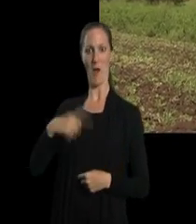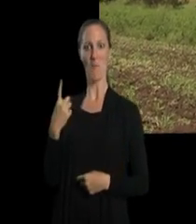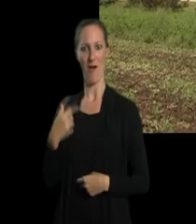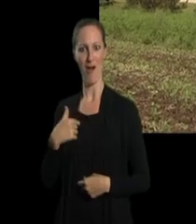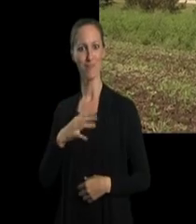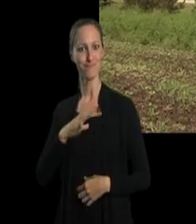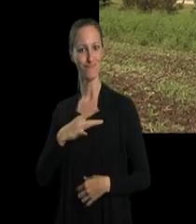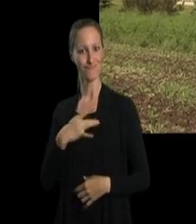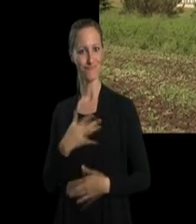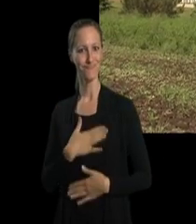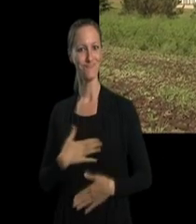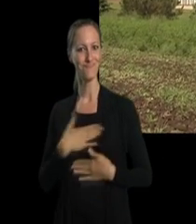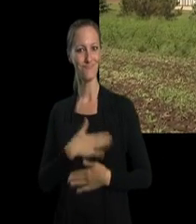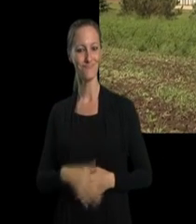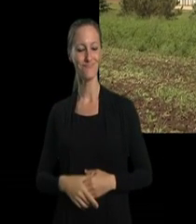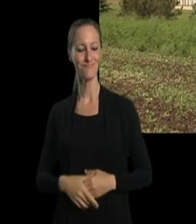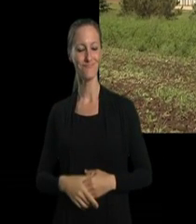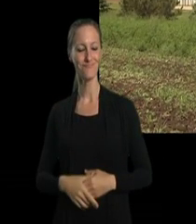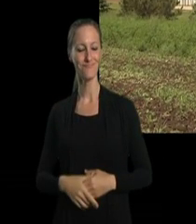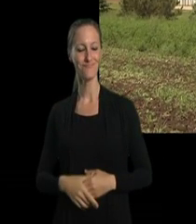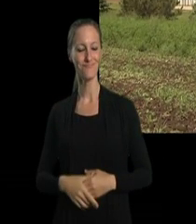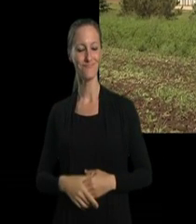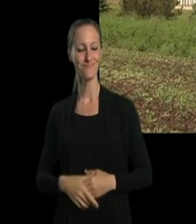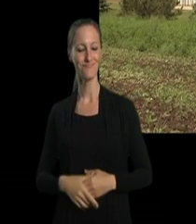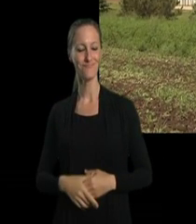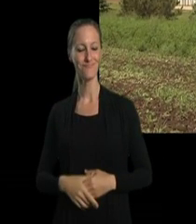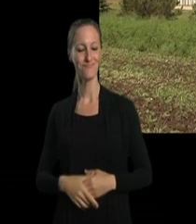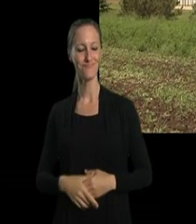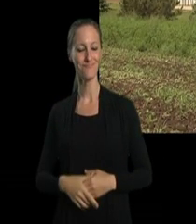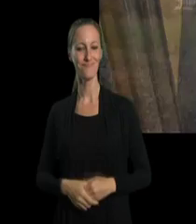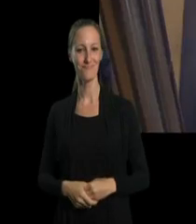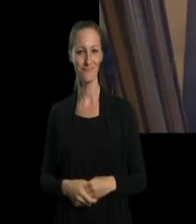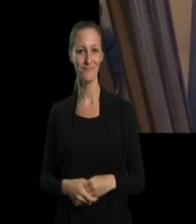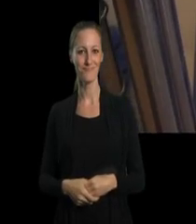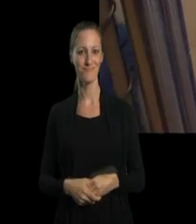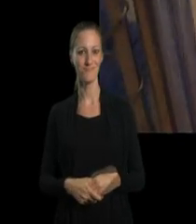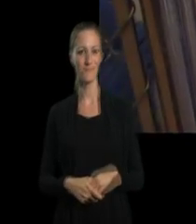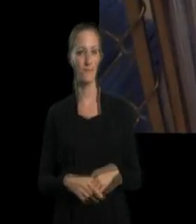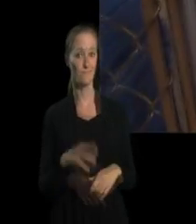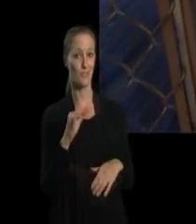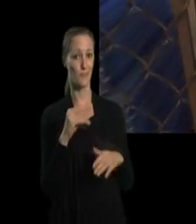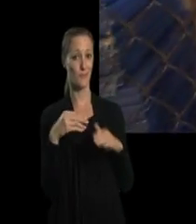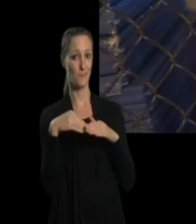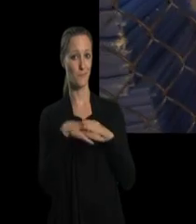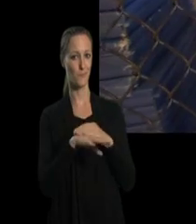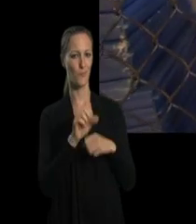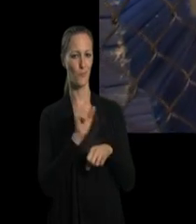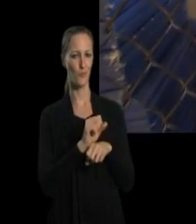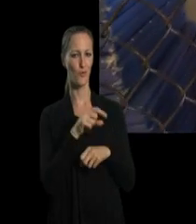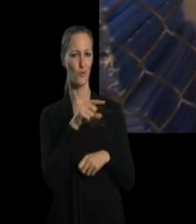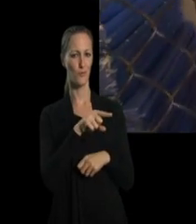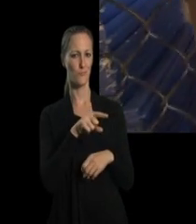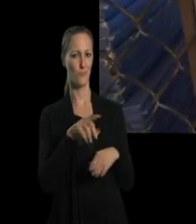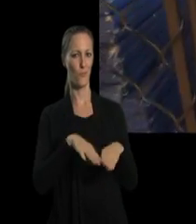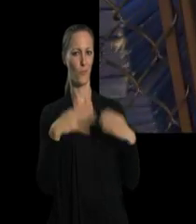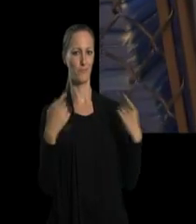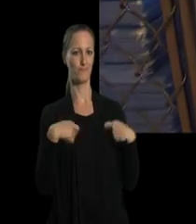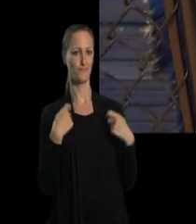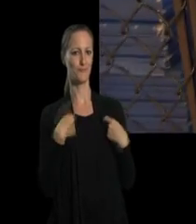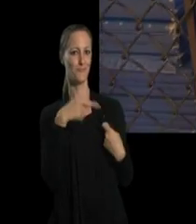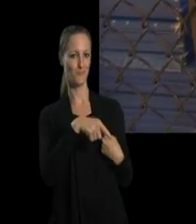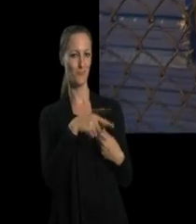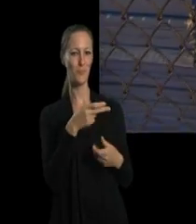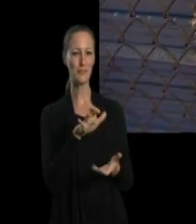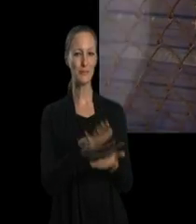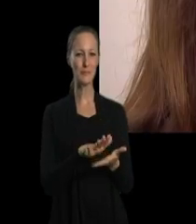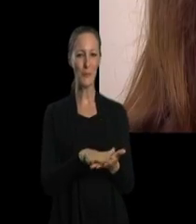sounded as good as this one. Virginia Ketchmarek interviews. Erin came in to work with our open gym program